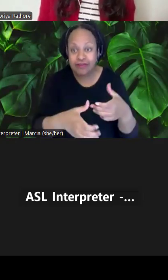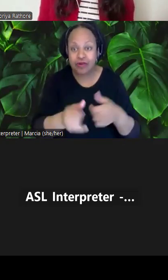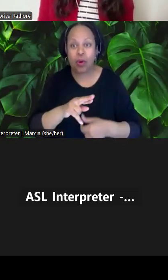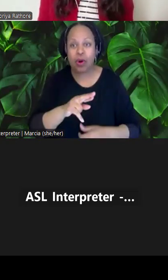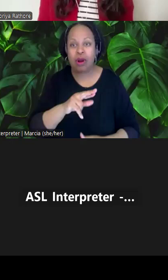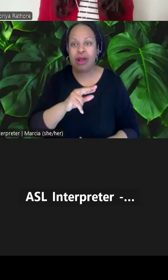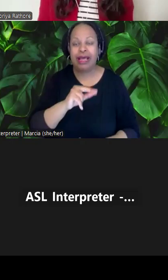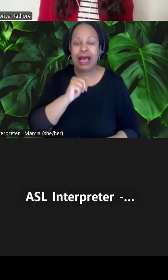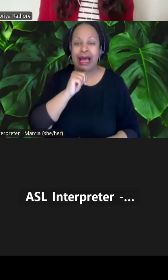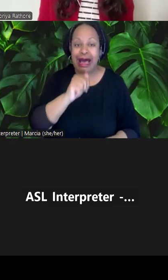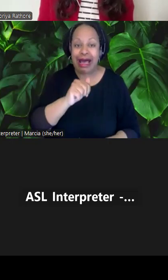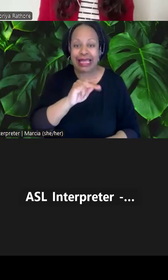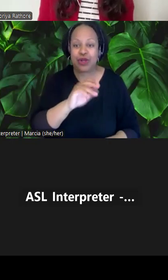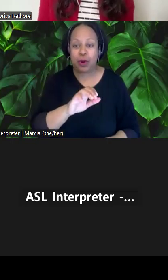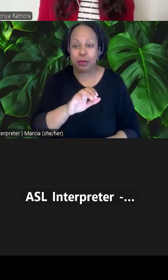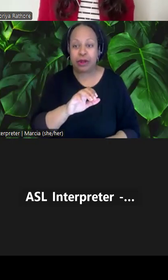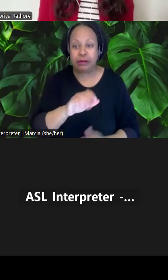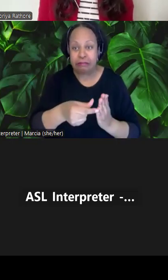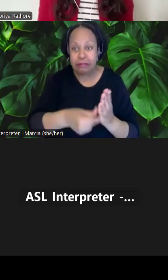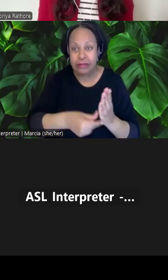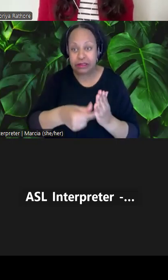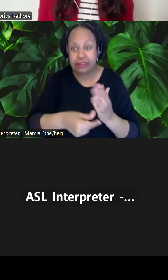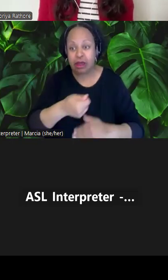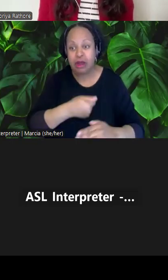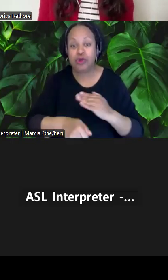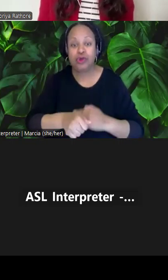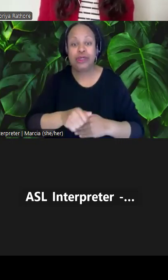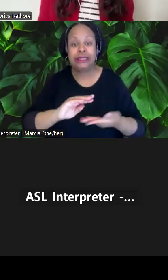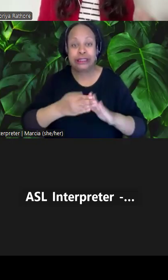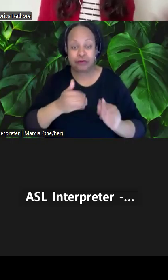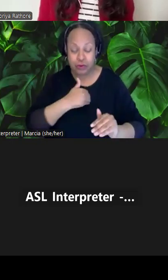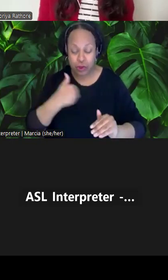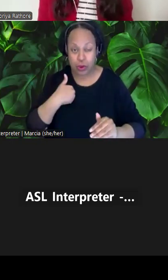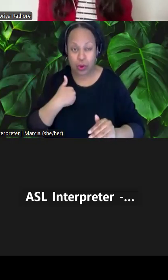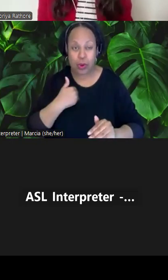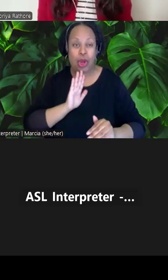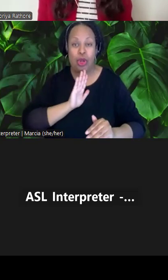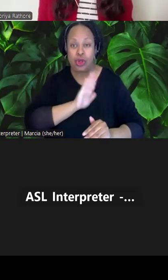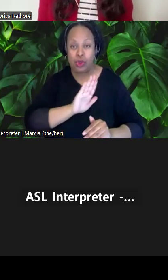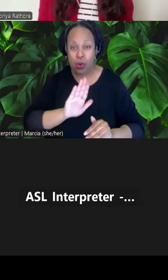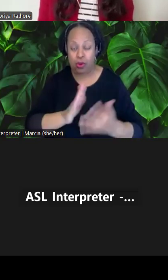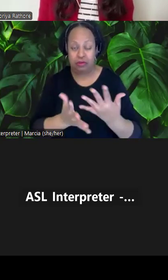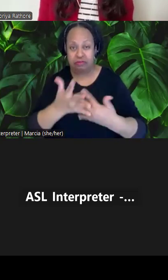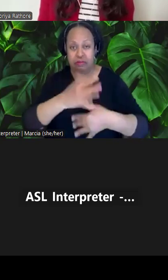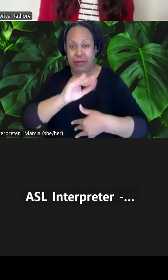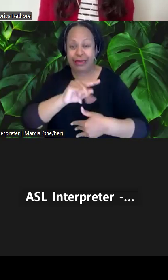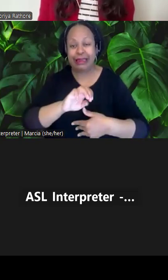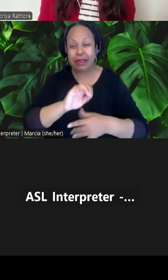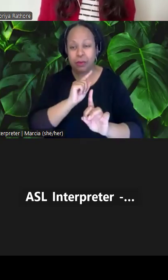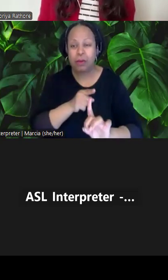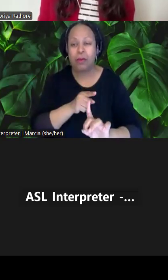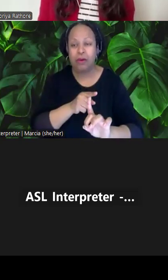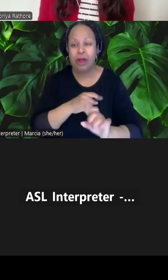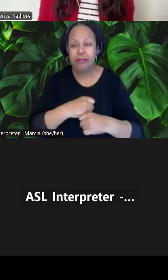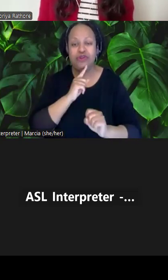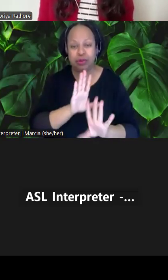magazine that's based within the city of Toronto, and your mandate is to serve the literary community, writers, authors,